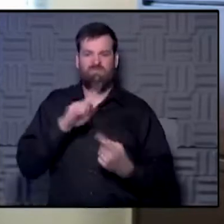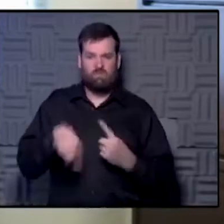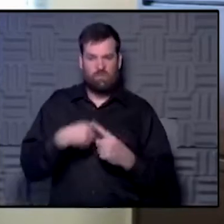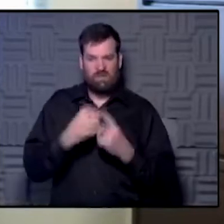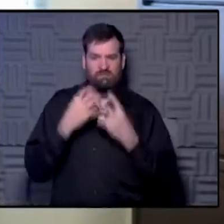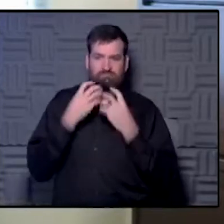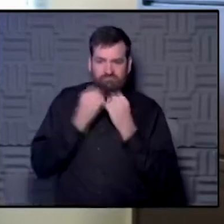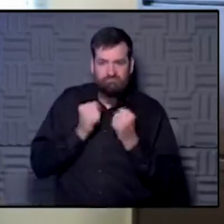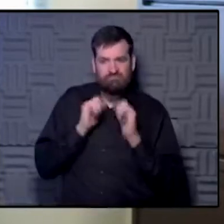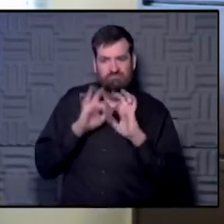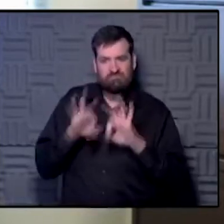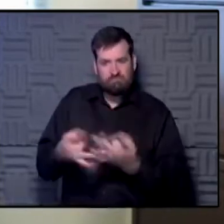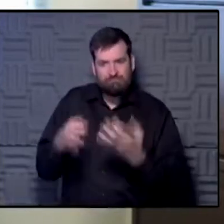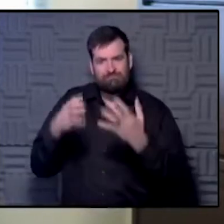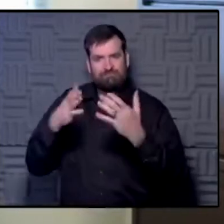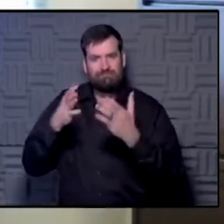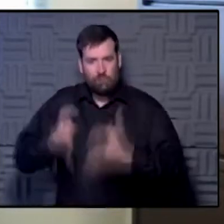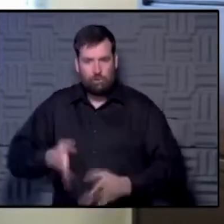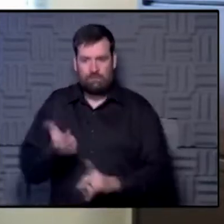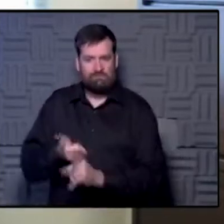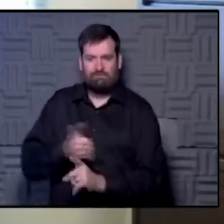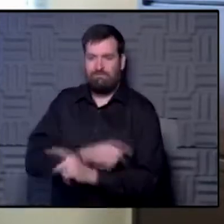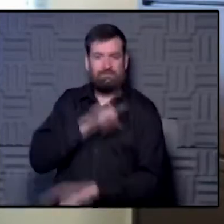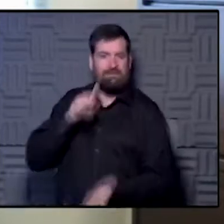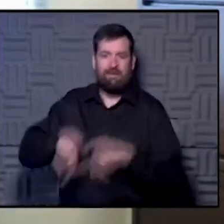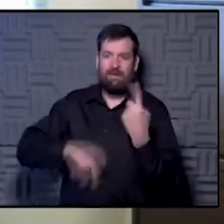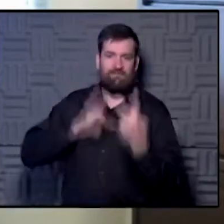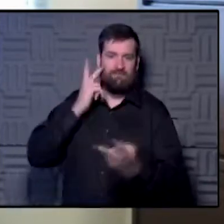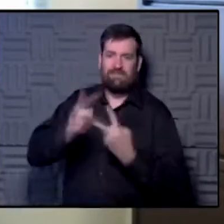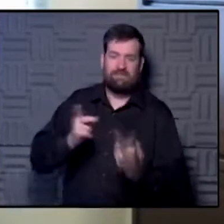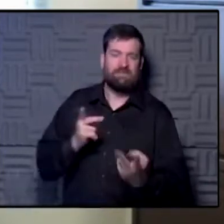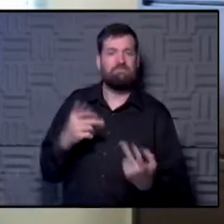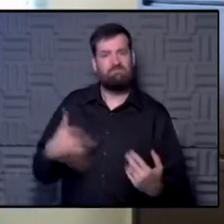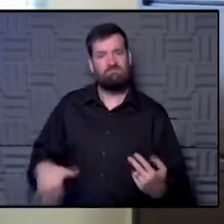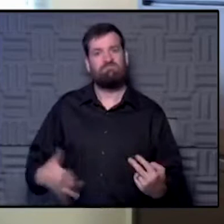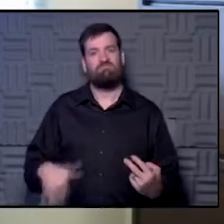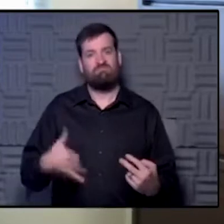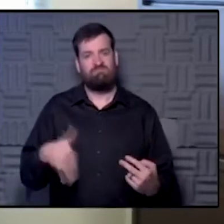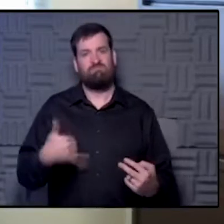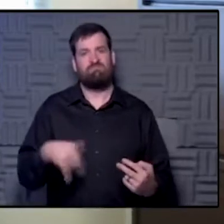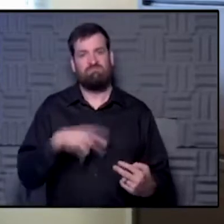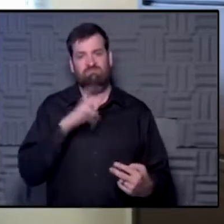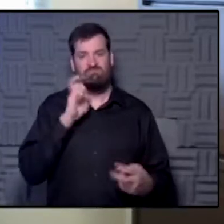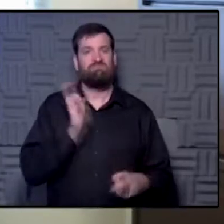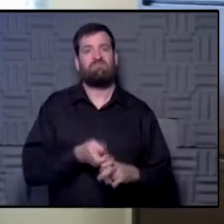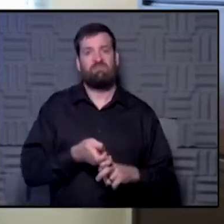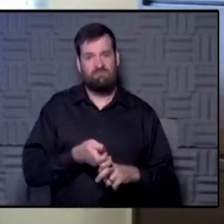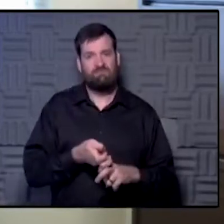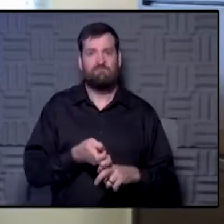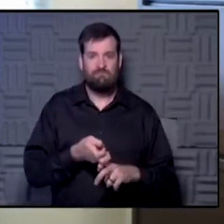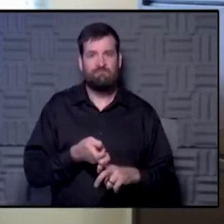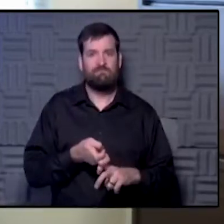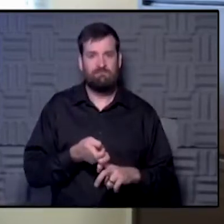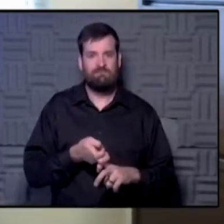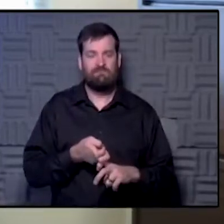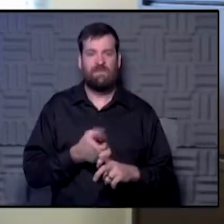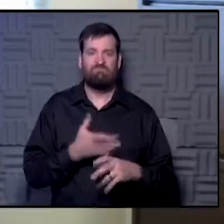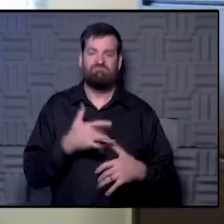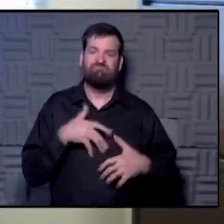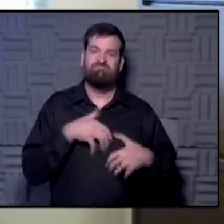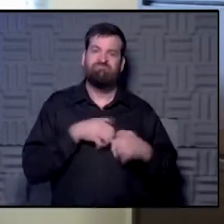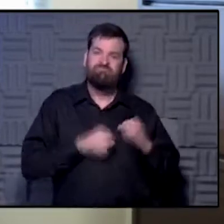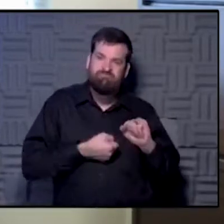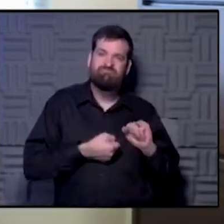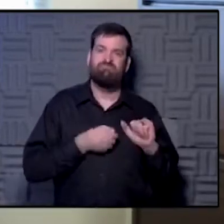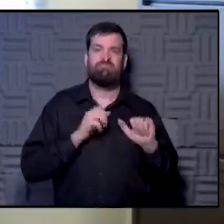in the hospital and they can't see that patient for that illness that they're admitted for, it's been pretty difficult emotionally on